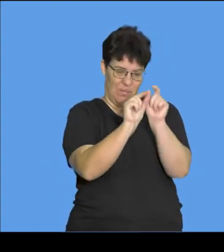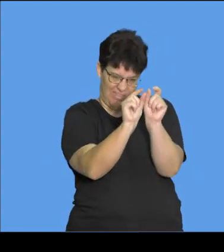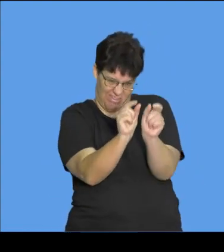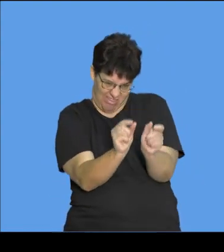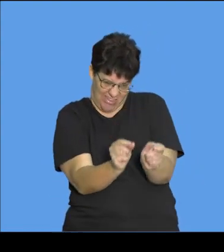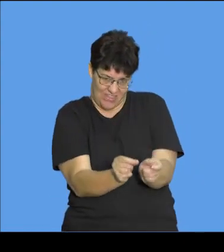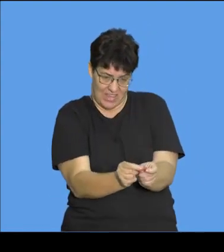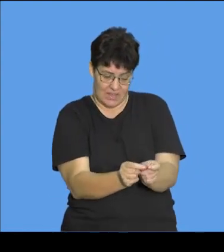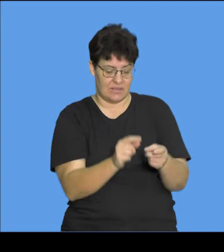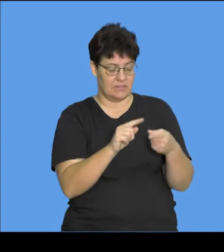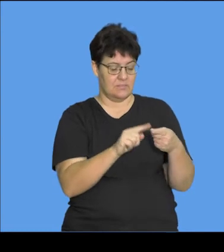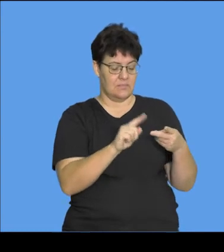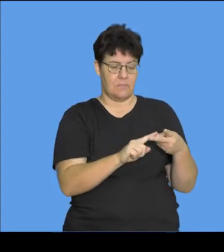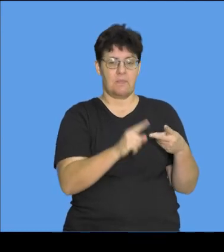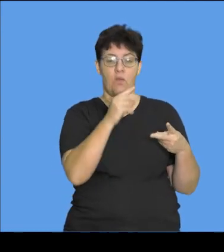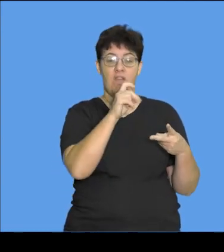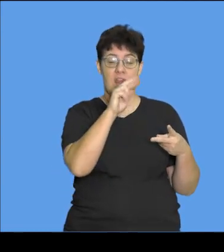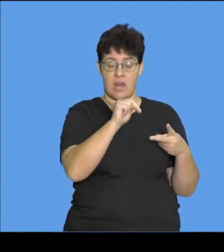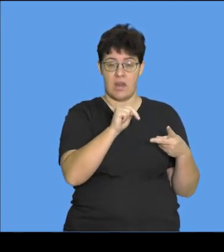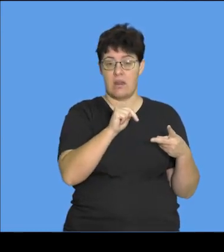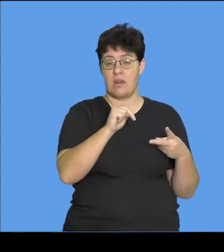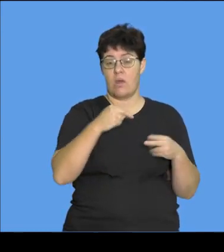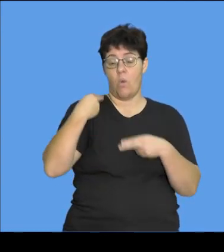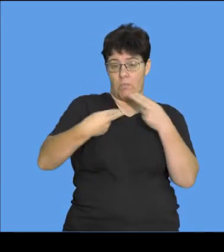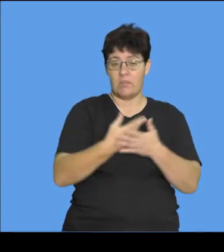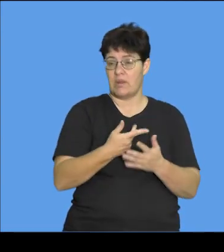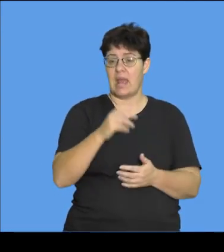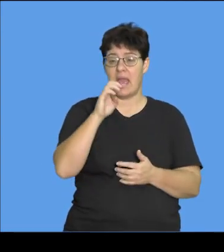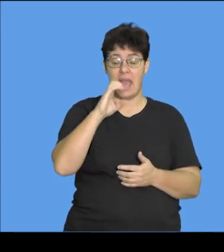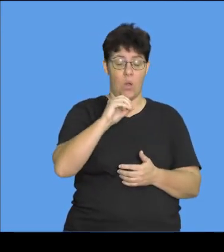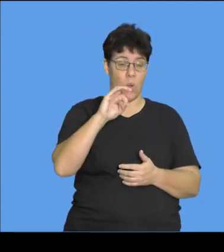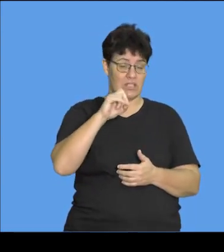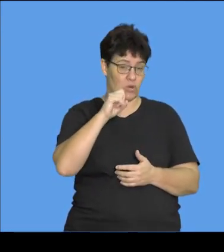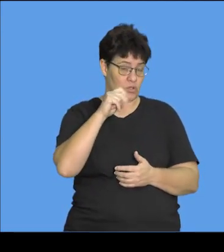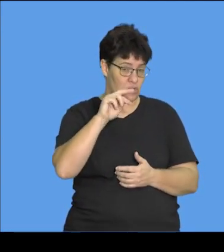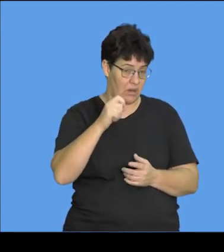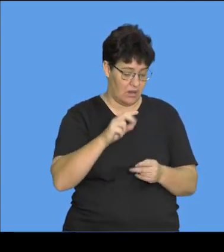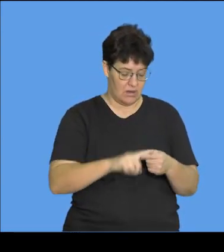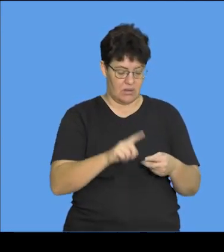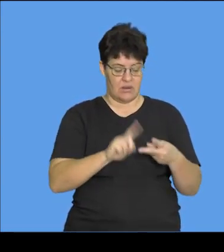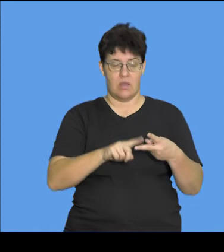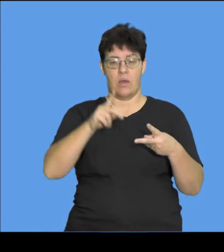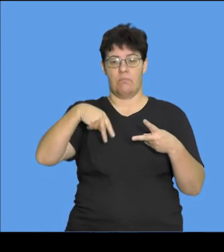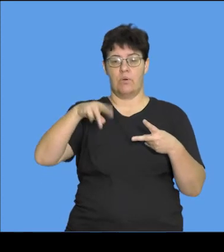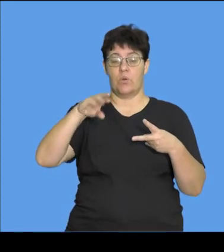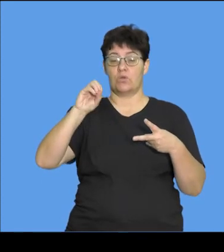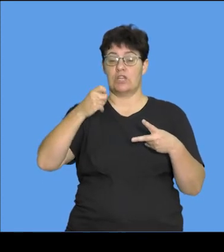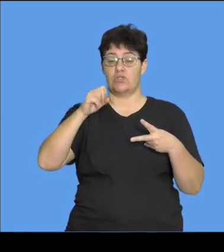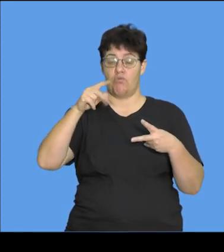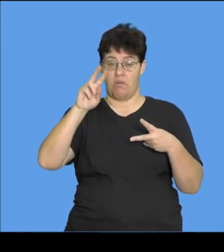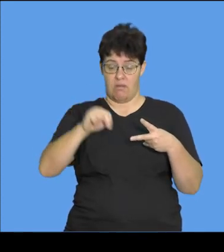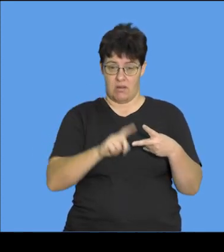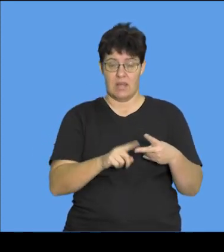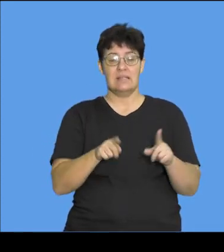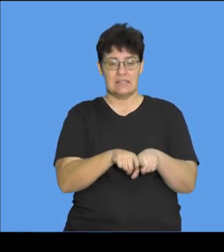the different ovarian hormones, which are estrogen as well as progesterone. We also see the release